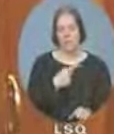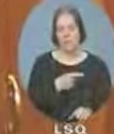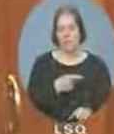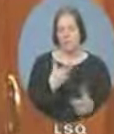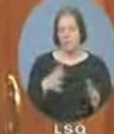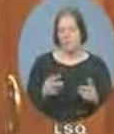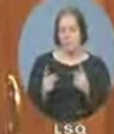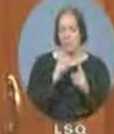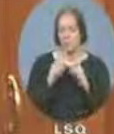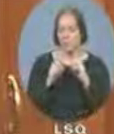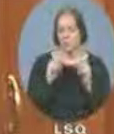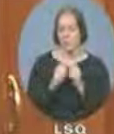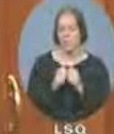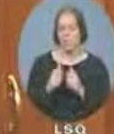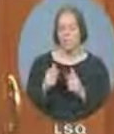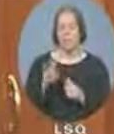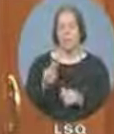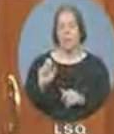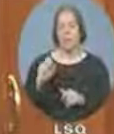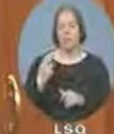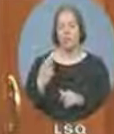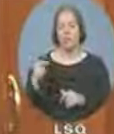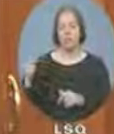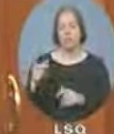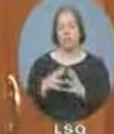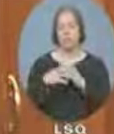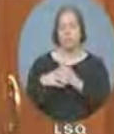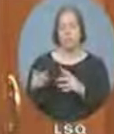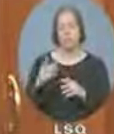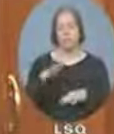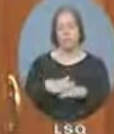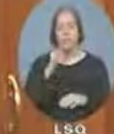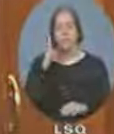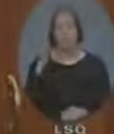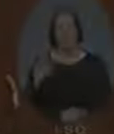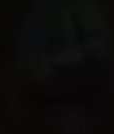the future of RADARSAT 2? And if so, what was the content of those discussions?